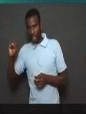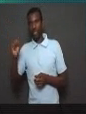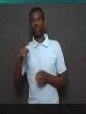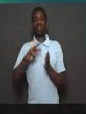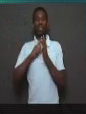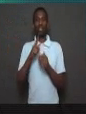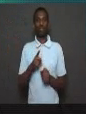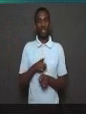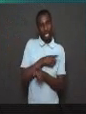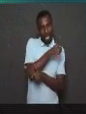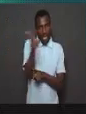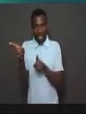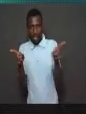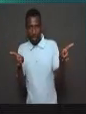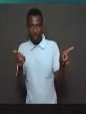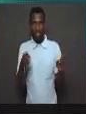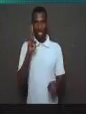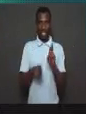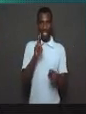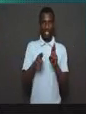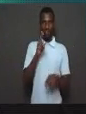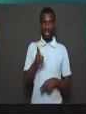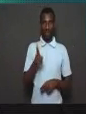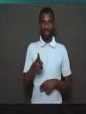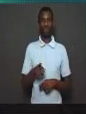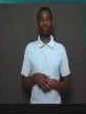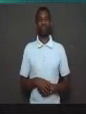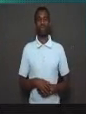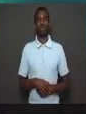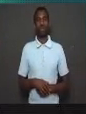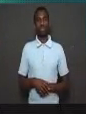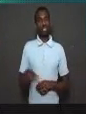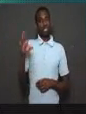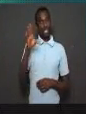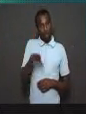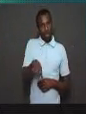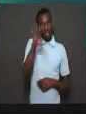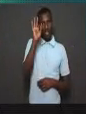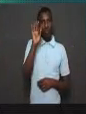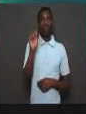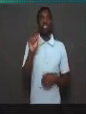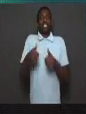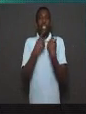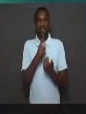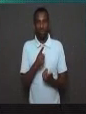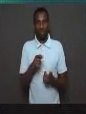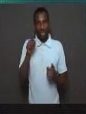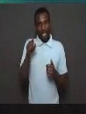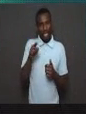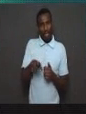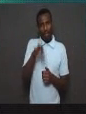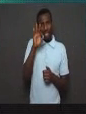The direction of the relative velocity is found by taking the